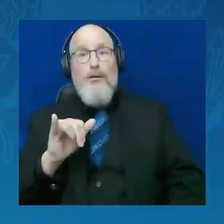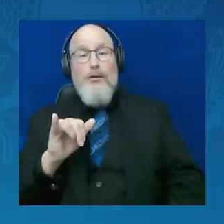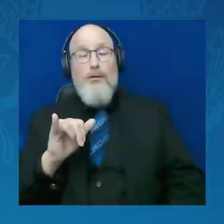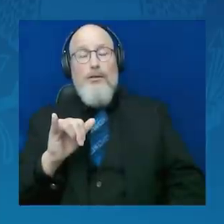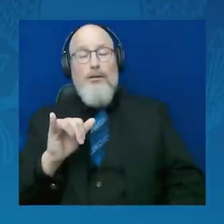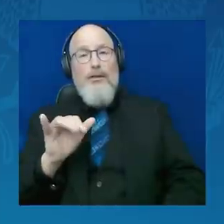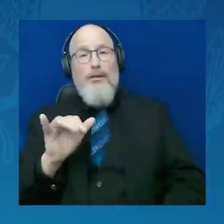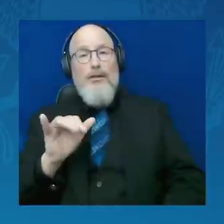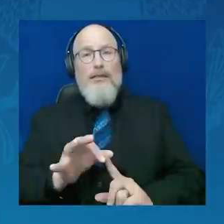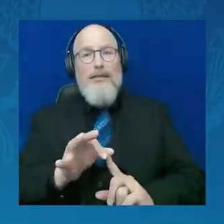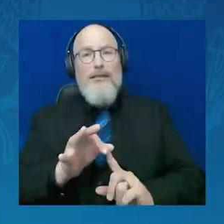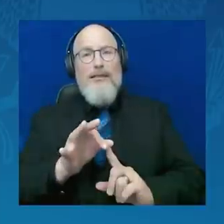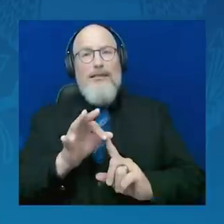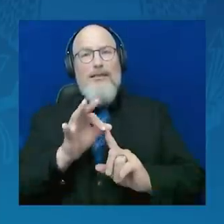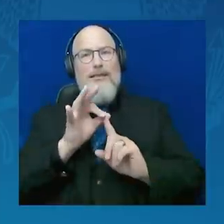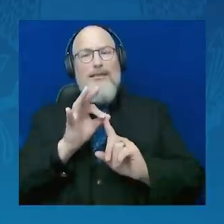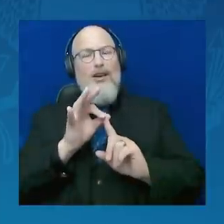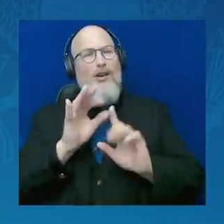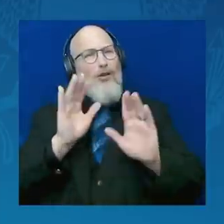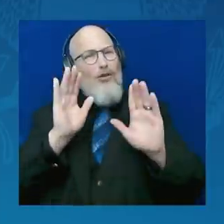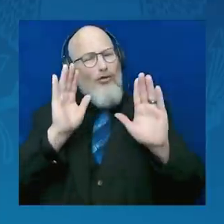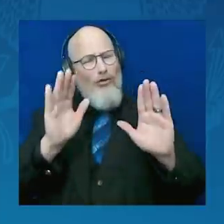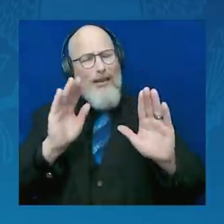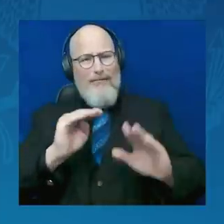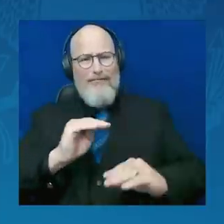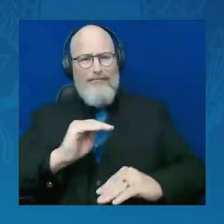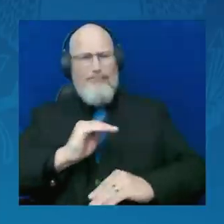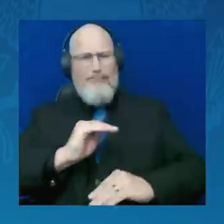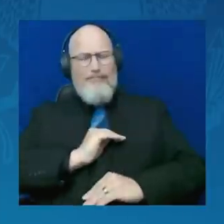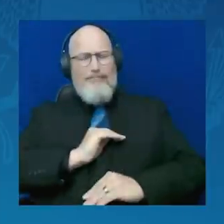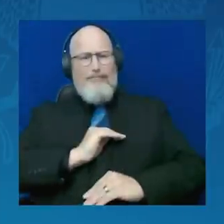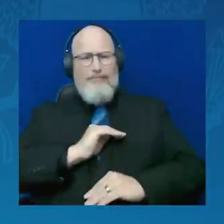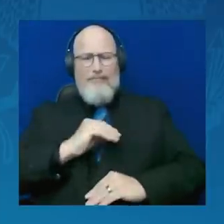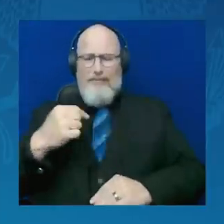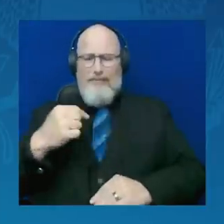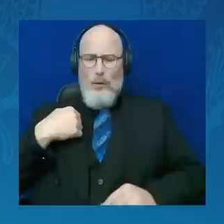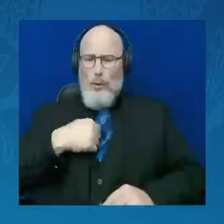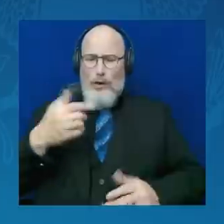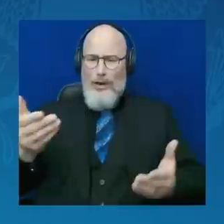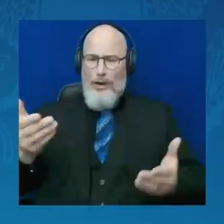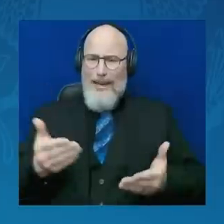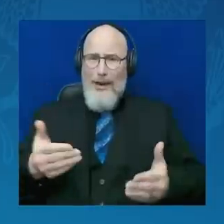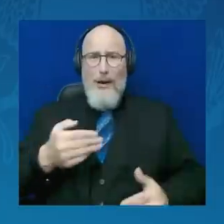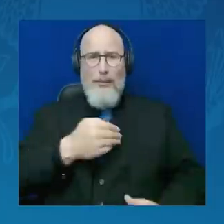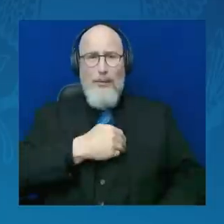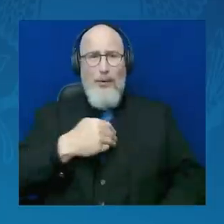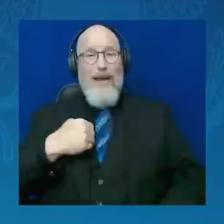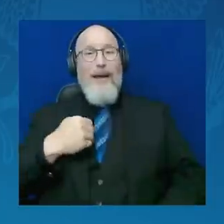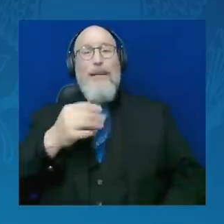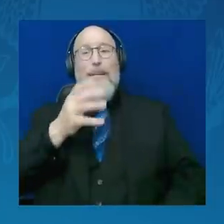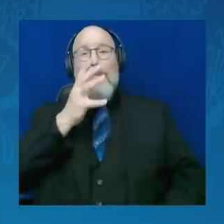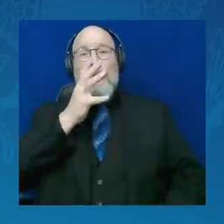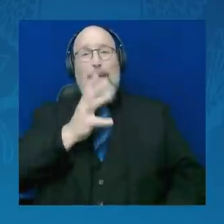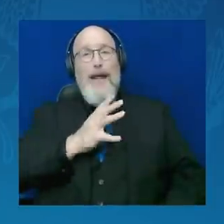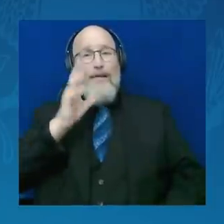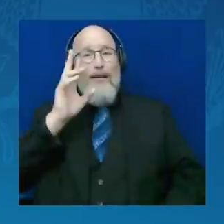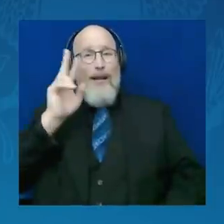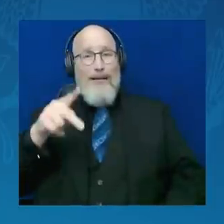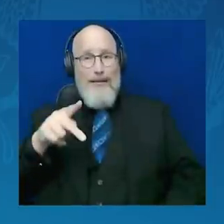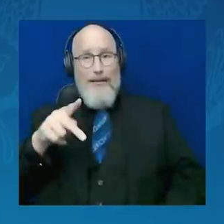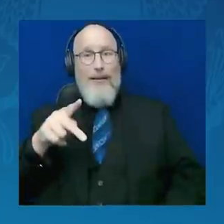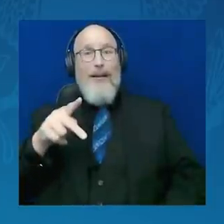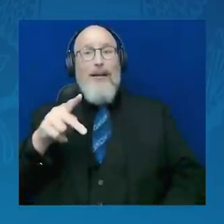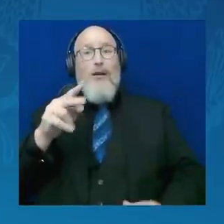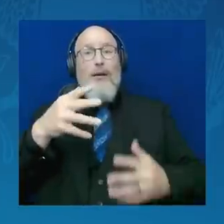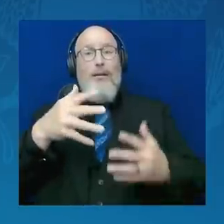it is a great satisfaction to all of us here in Poland that Madam Vice President of the United States of America, Mrs. Kamala Harris, is here with